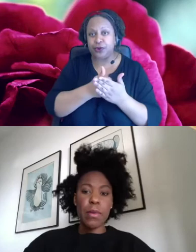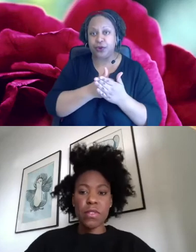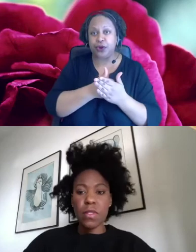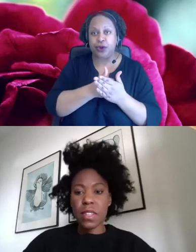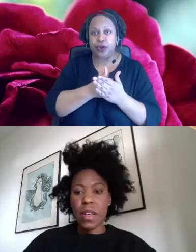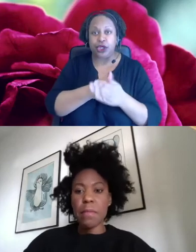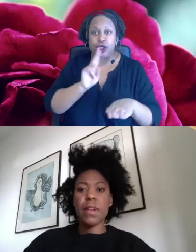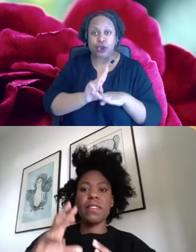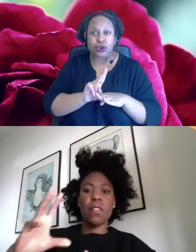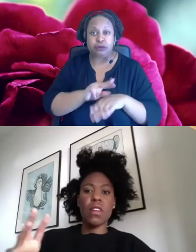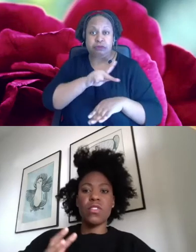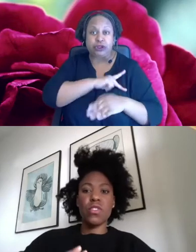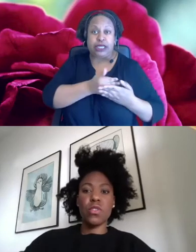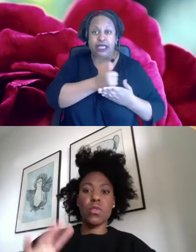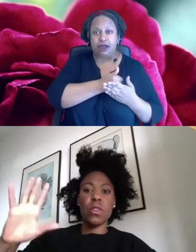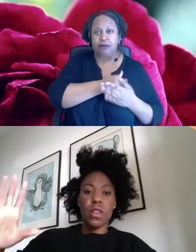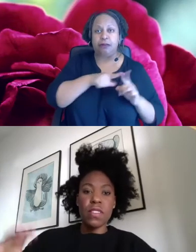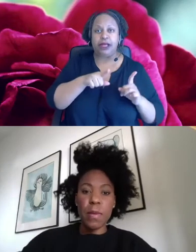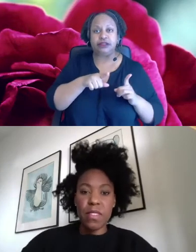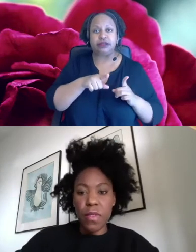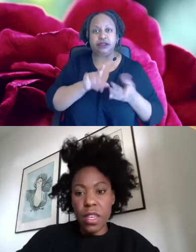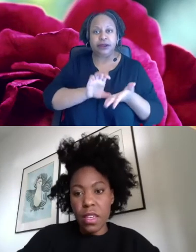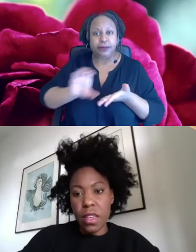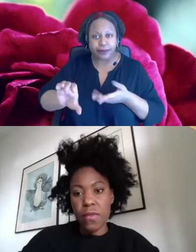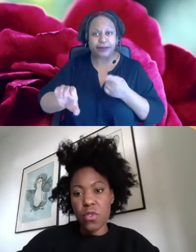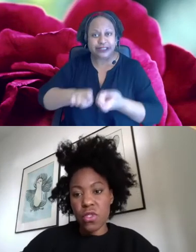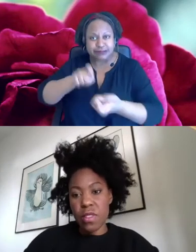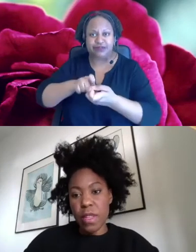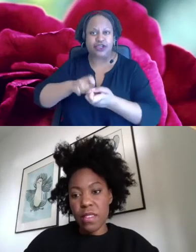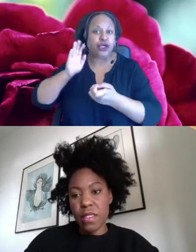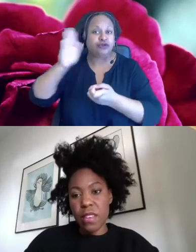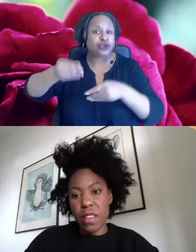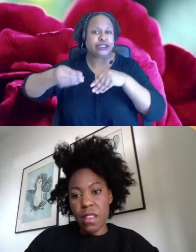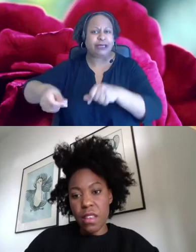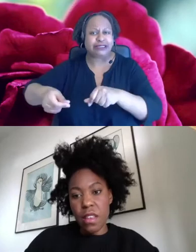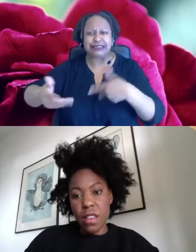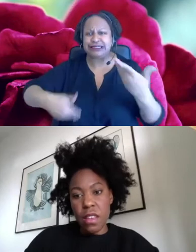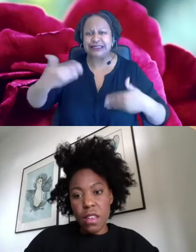my personal income, but is allotted to specific future expenses?